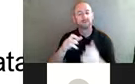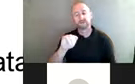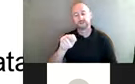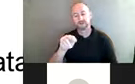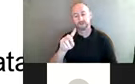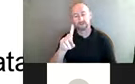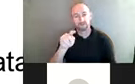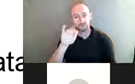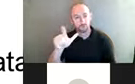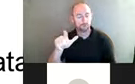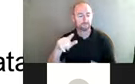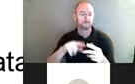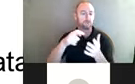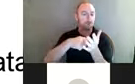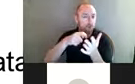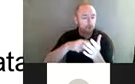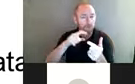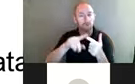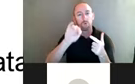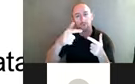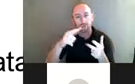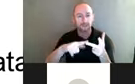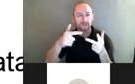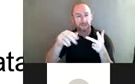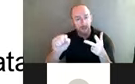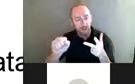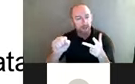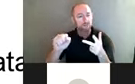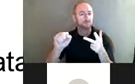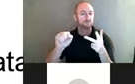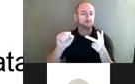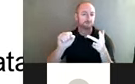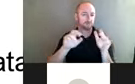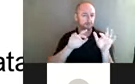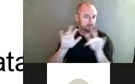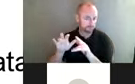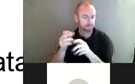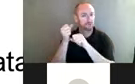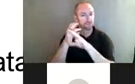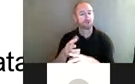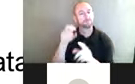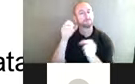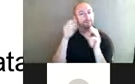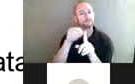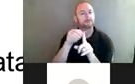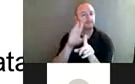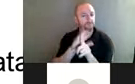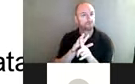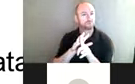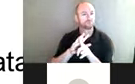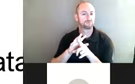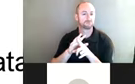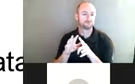mining, oil and gas development, power plants, refineries. So this poses multiple exposure sources and